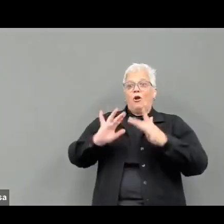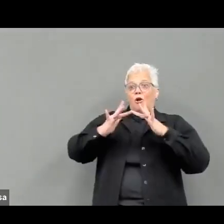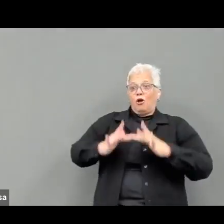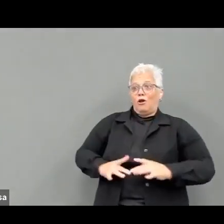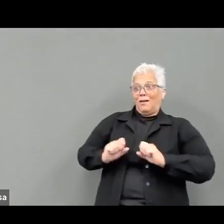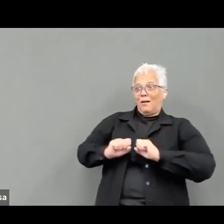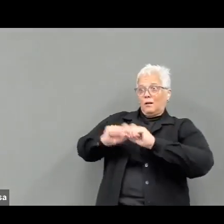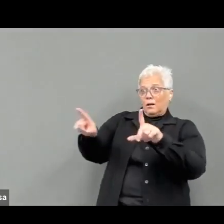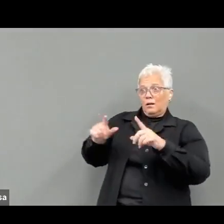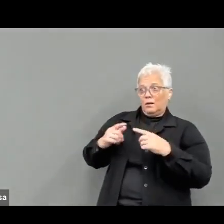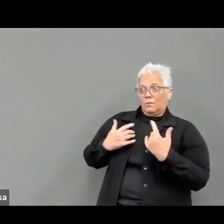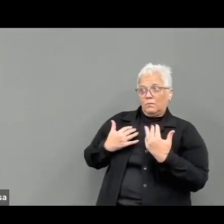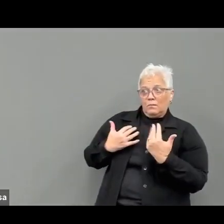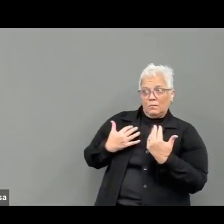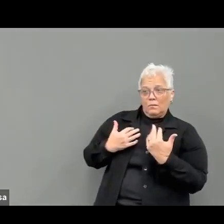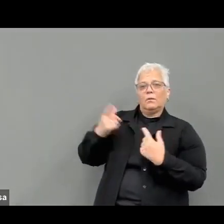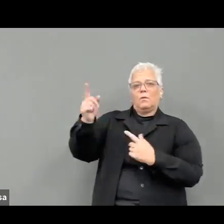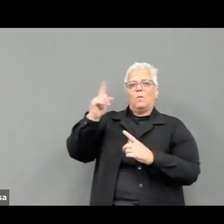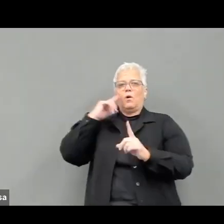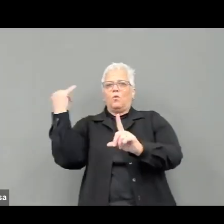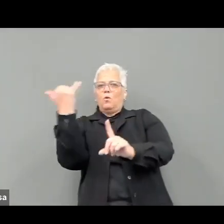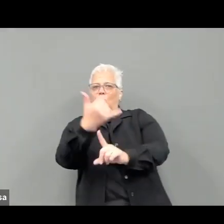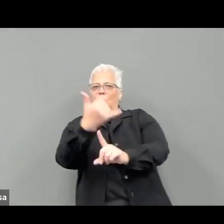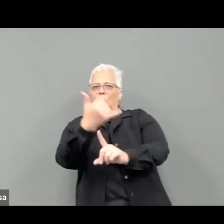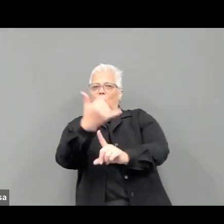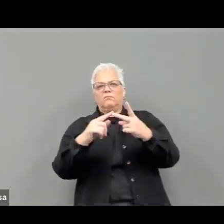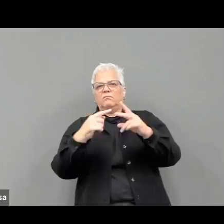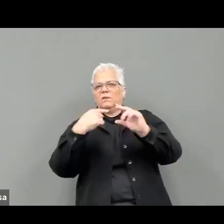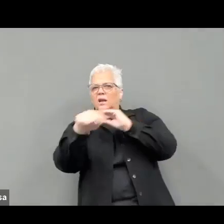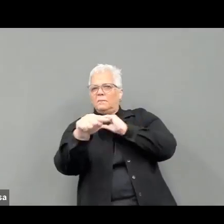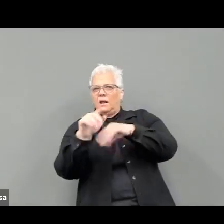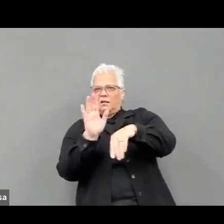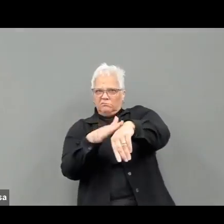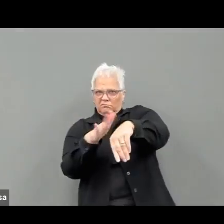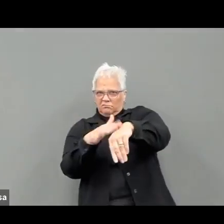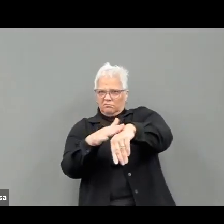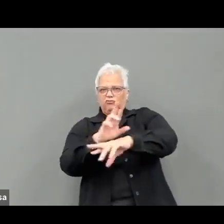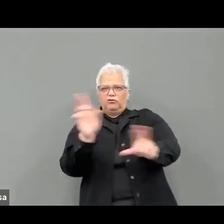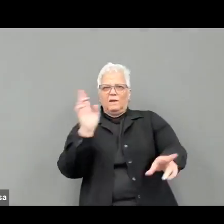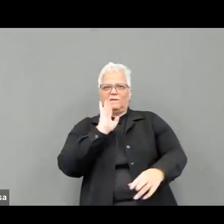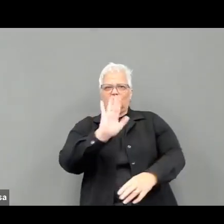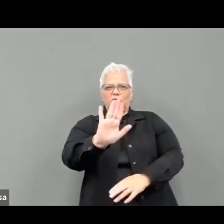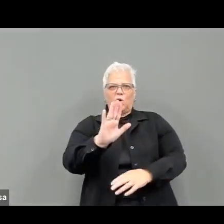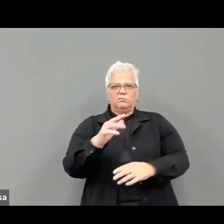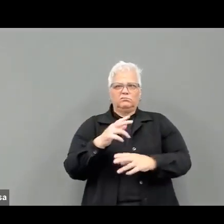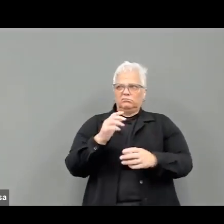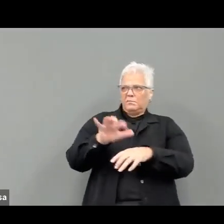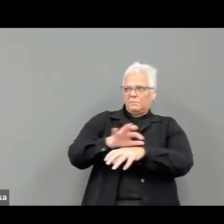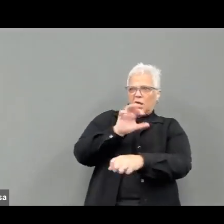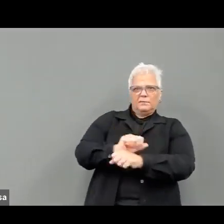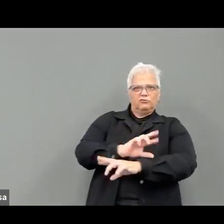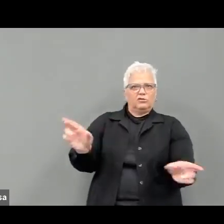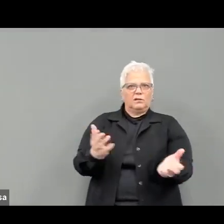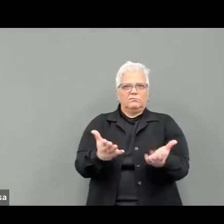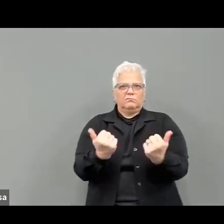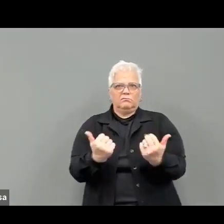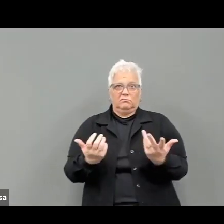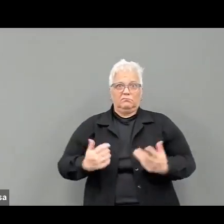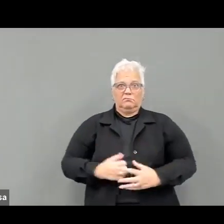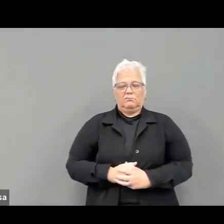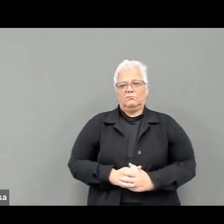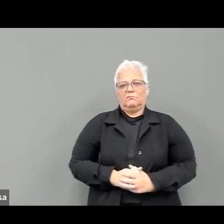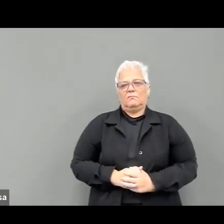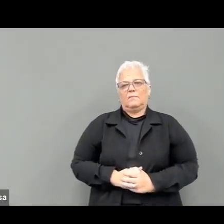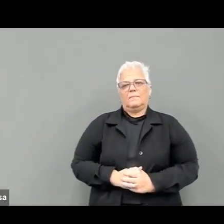your second dose is due. When you receive your first dose from THD, we schedule your second dose appointment for you at that time as the first